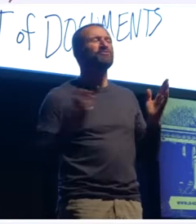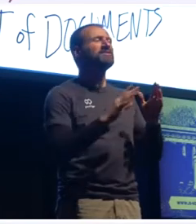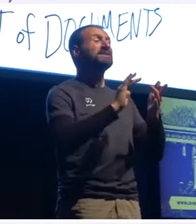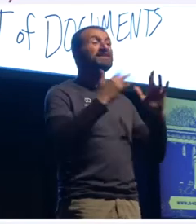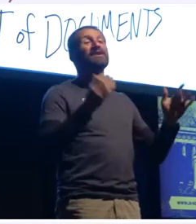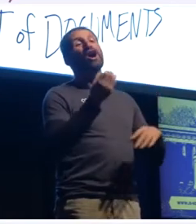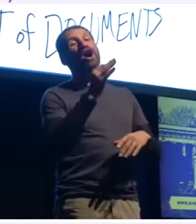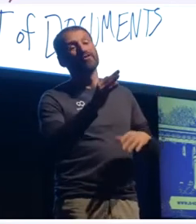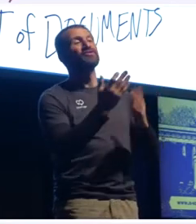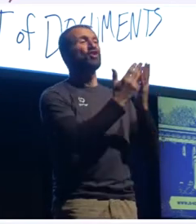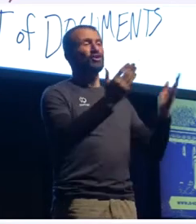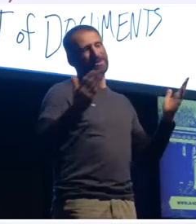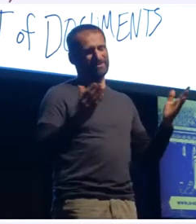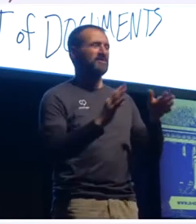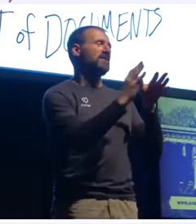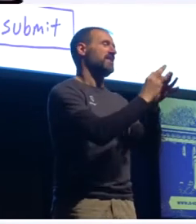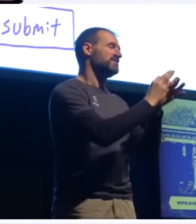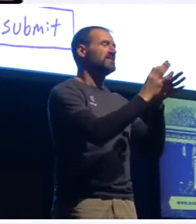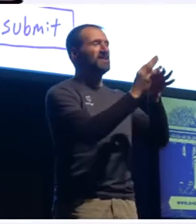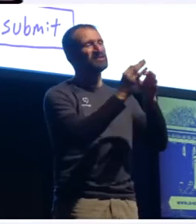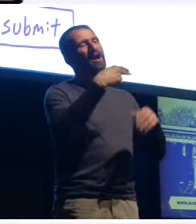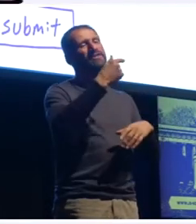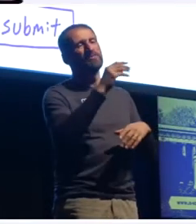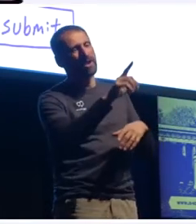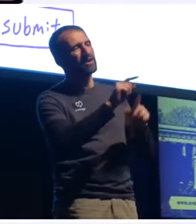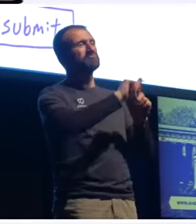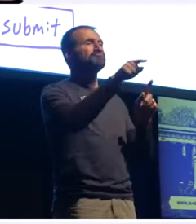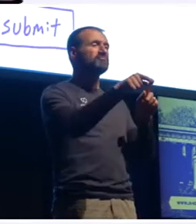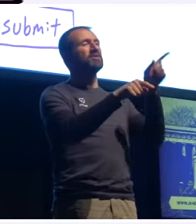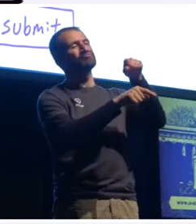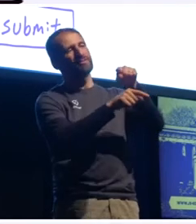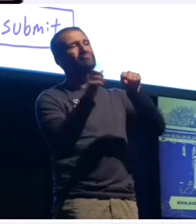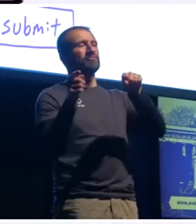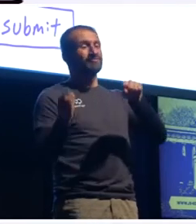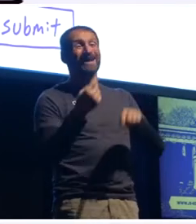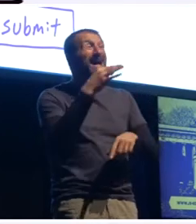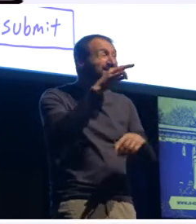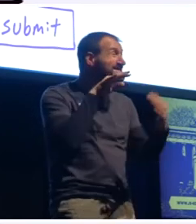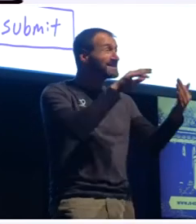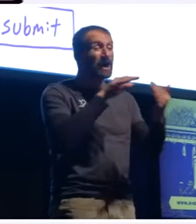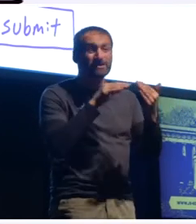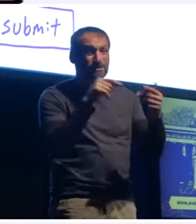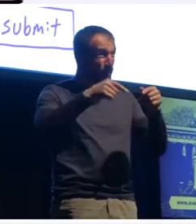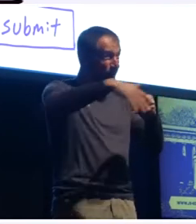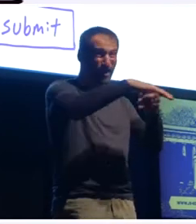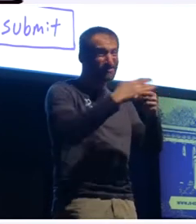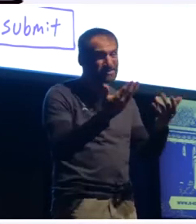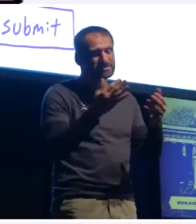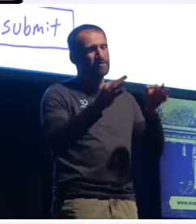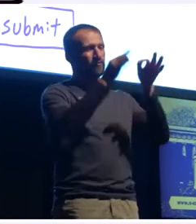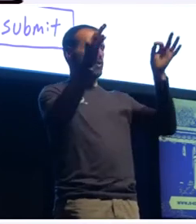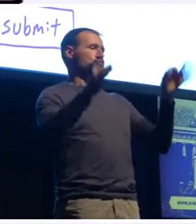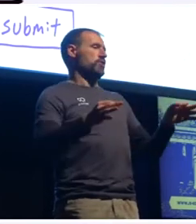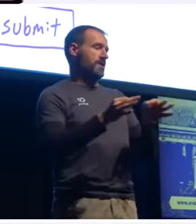interactive. HTML docs just linked to each other. The only interaction that came in this environment happened with forms. People were